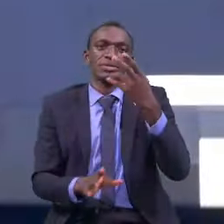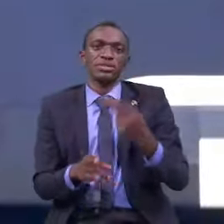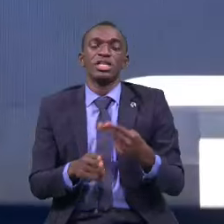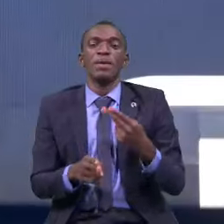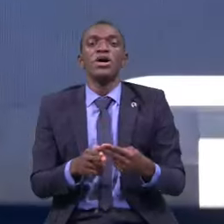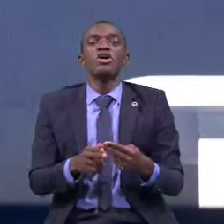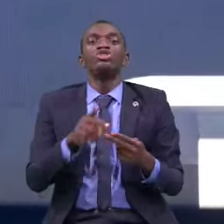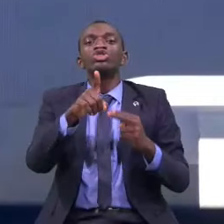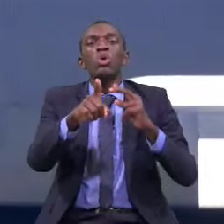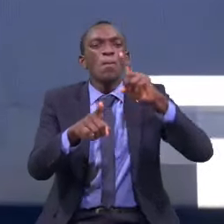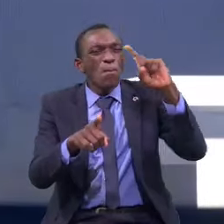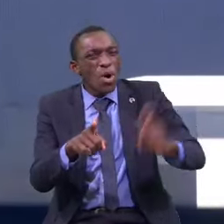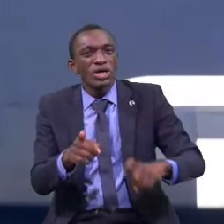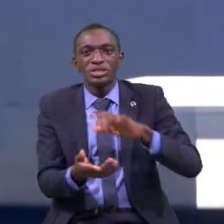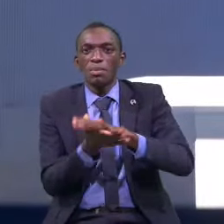get well.